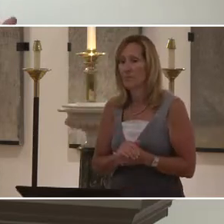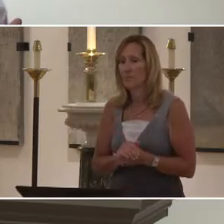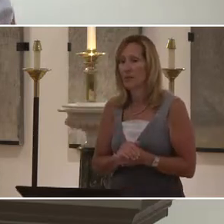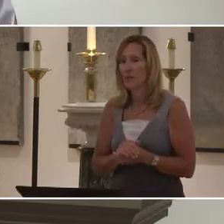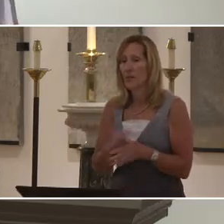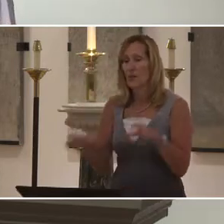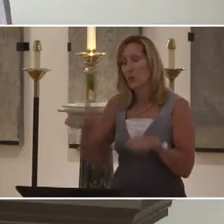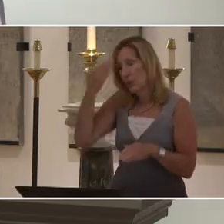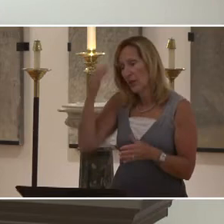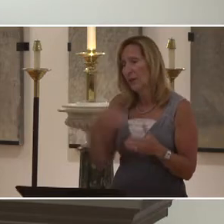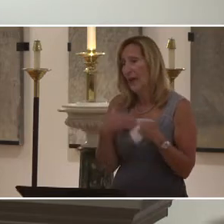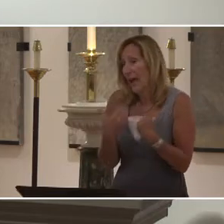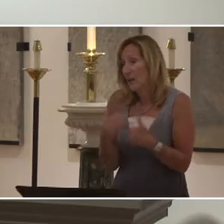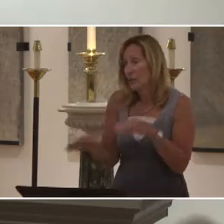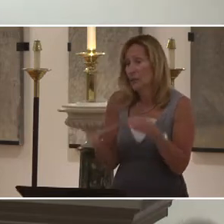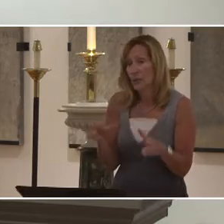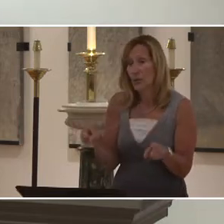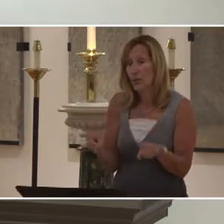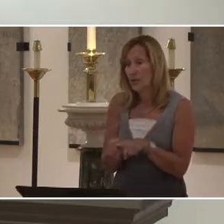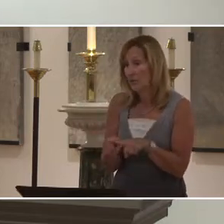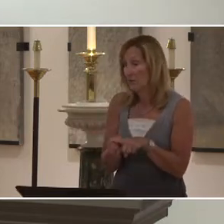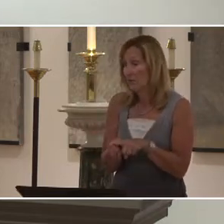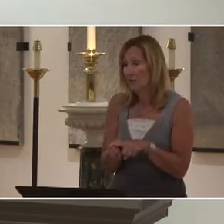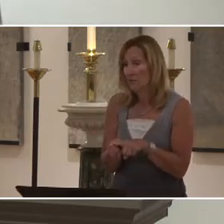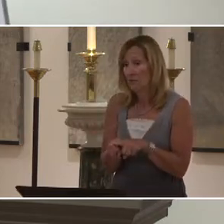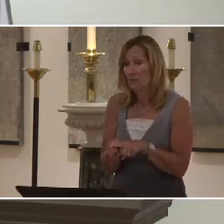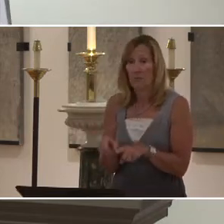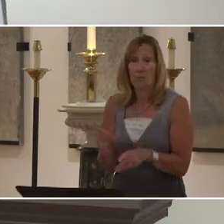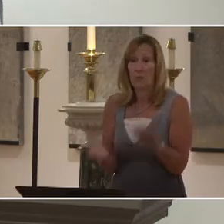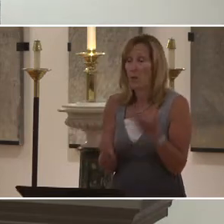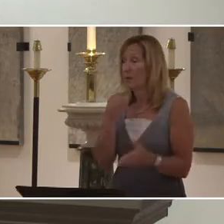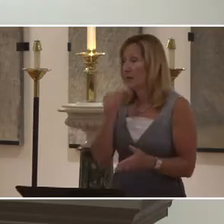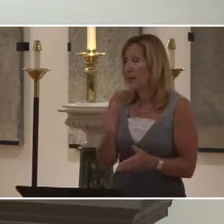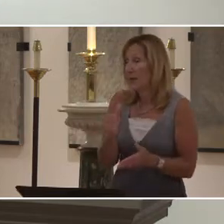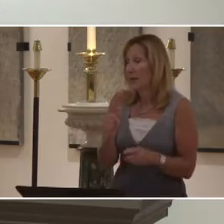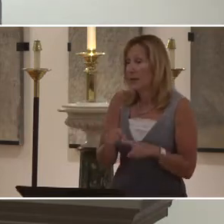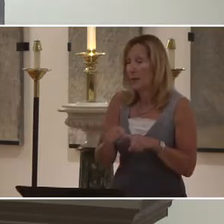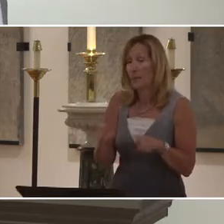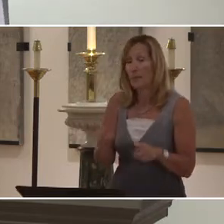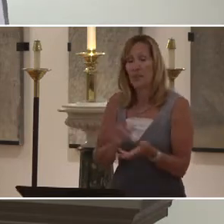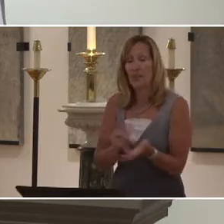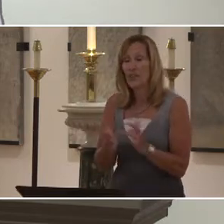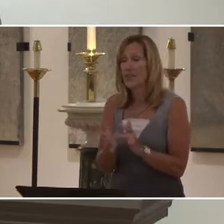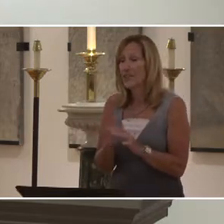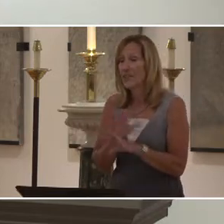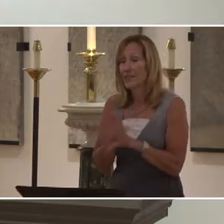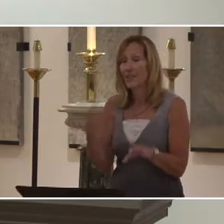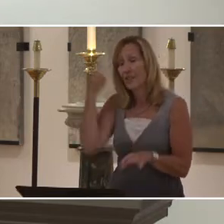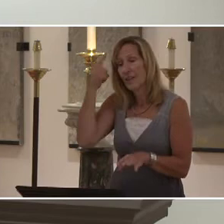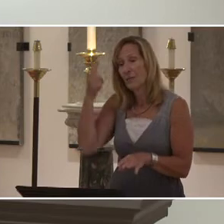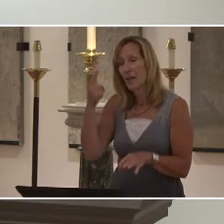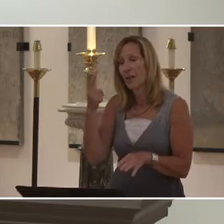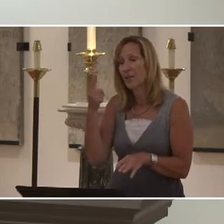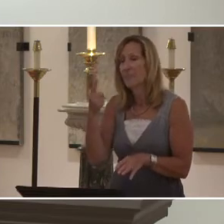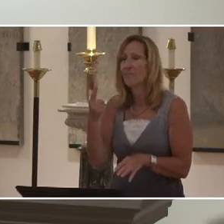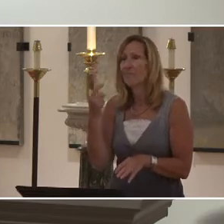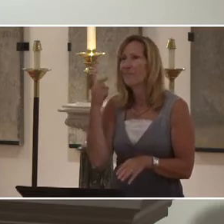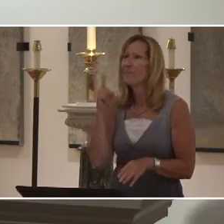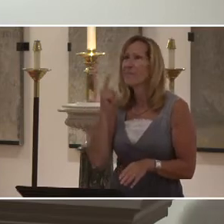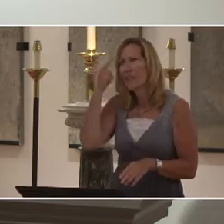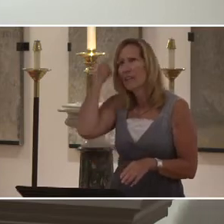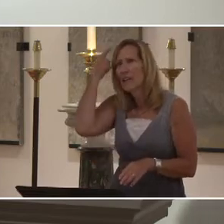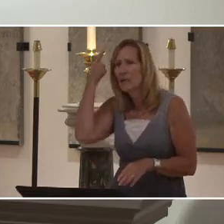Do we know how we'll do it? Likely not. But then again, Jesus did not seem to consider logistical